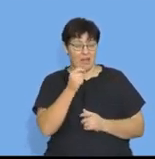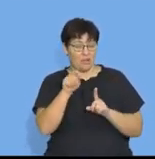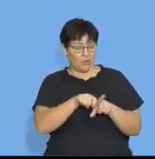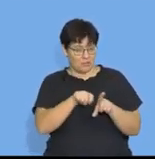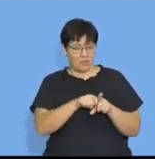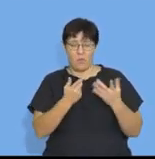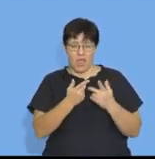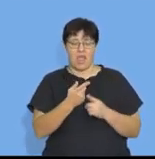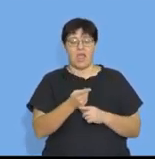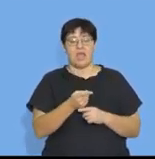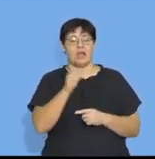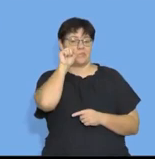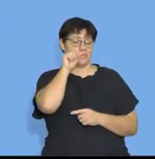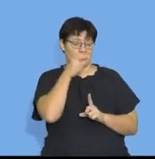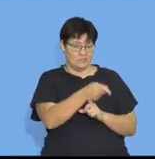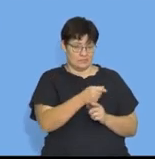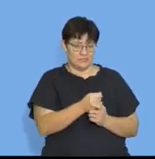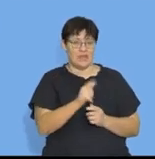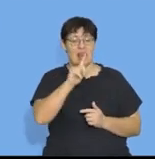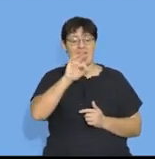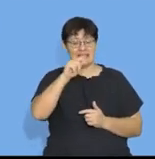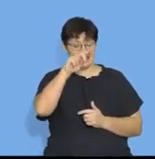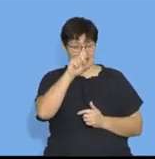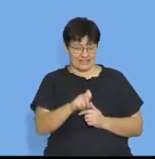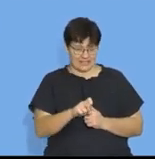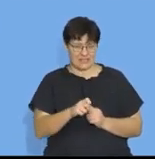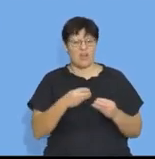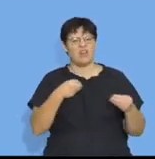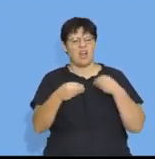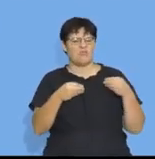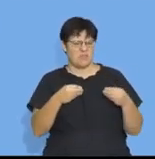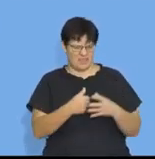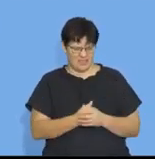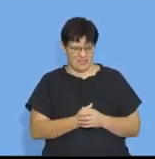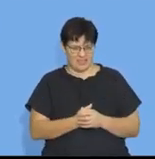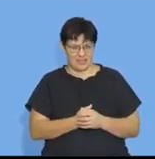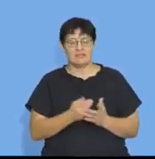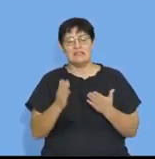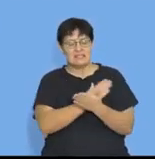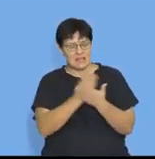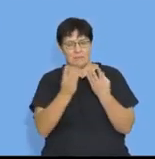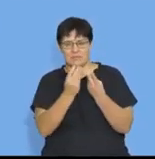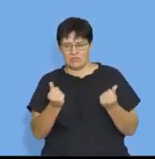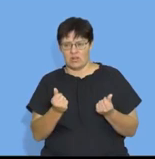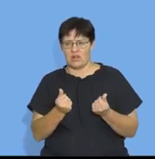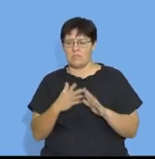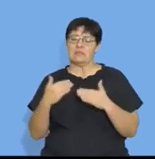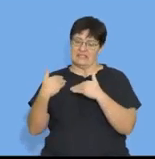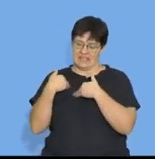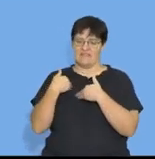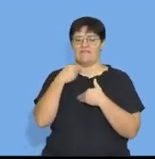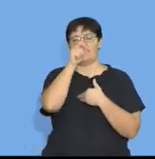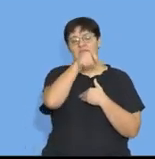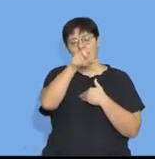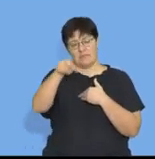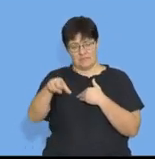male condom is worn on the penis. It is usually made of latex, a type of rubber, and some of these materials are